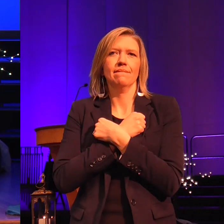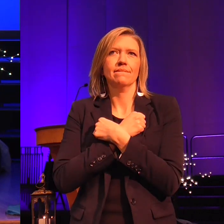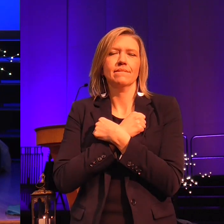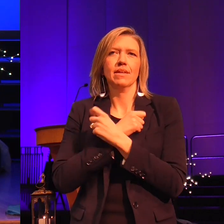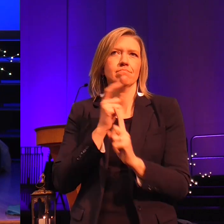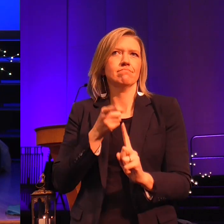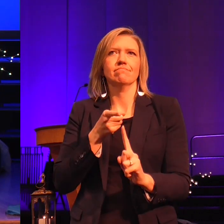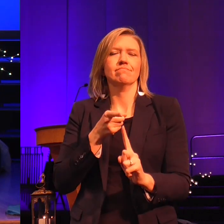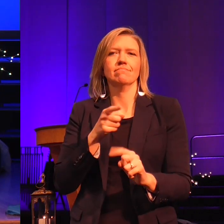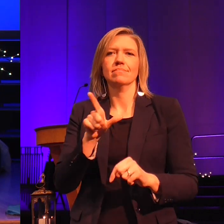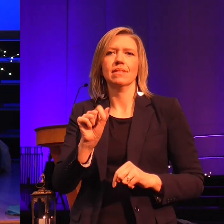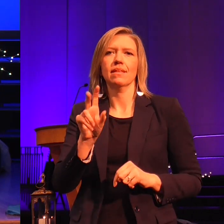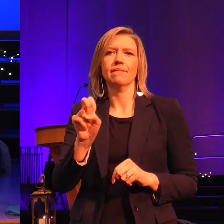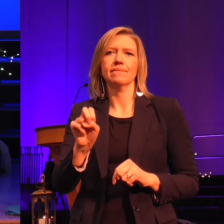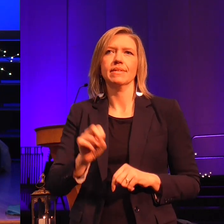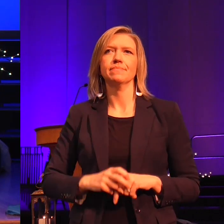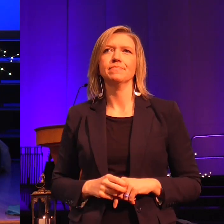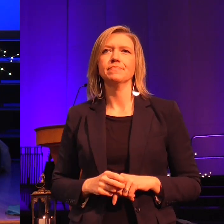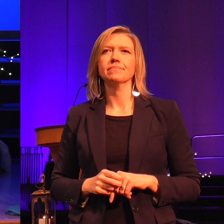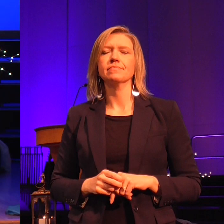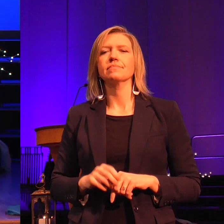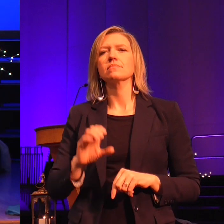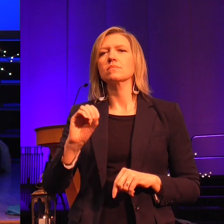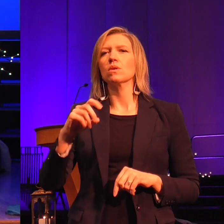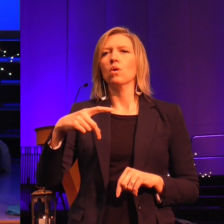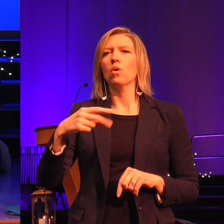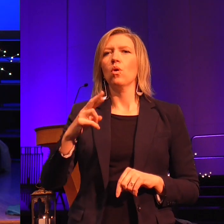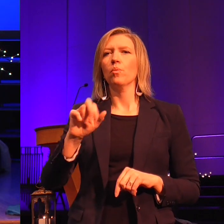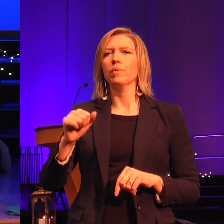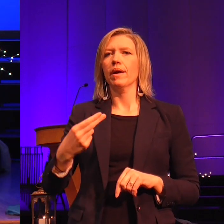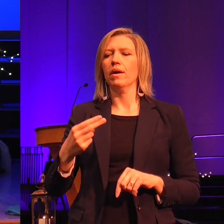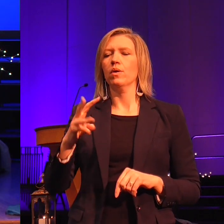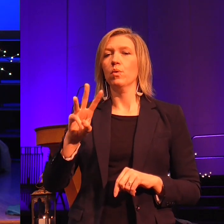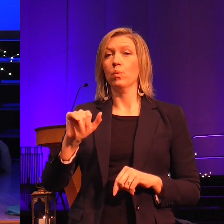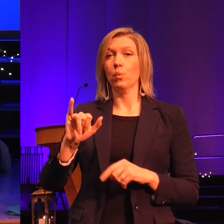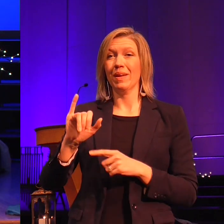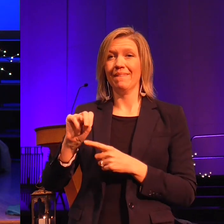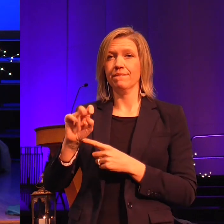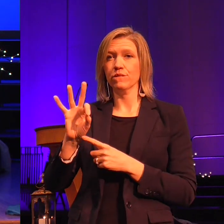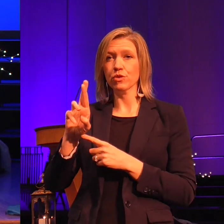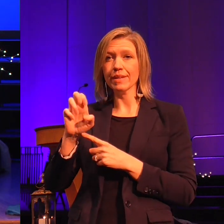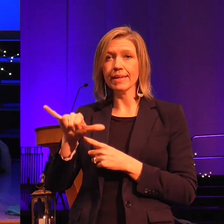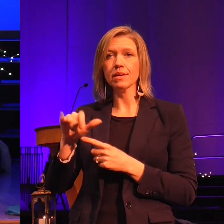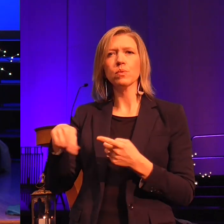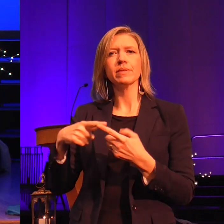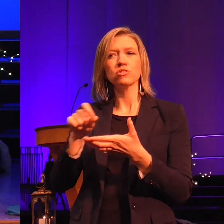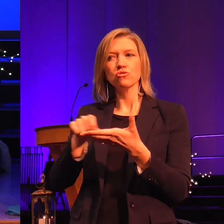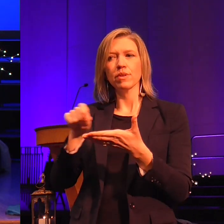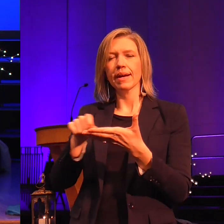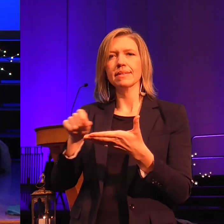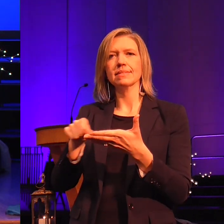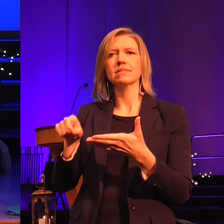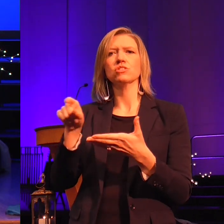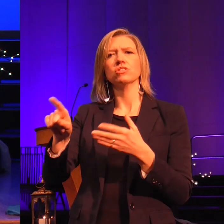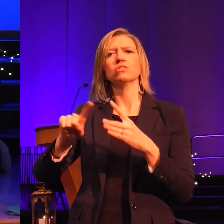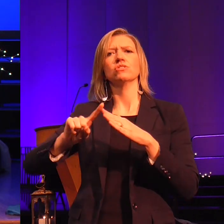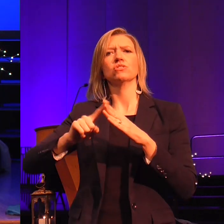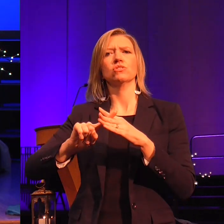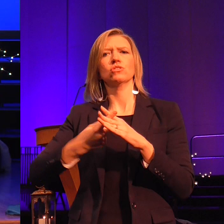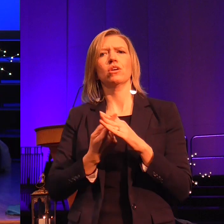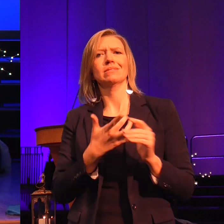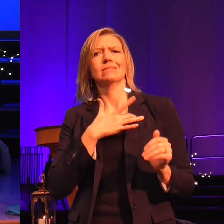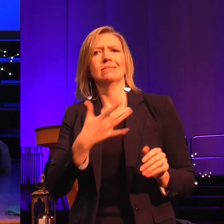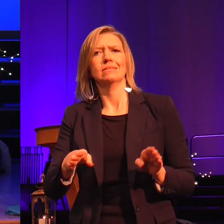Love. Oprah Winfrey, as she writes, often will start her writing out with what I know for sure